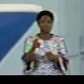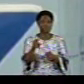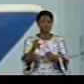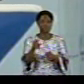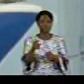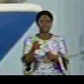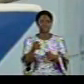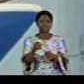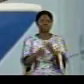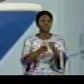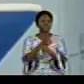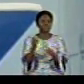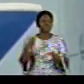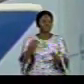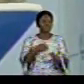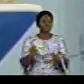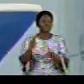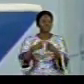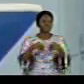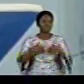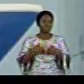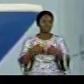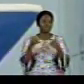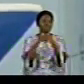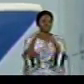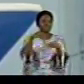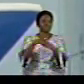in Lagos, and then